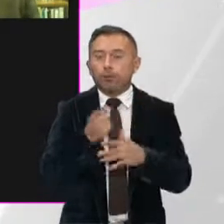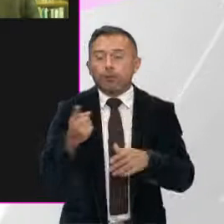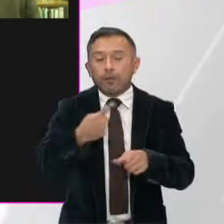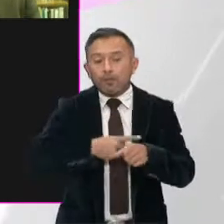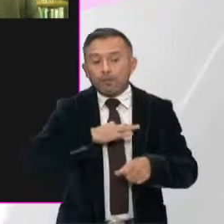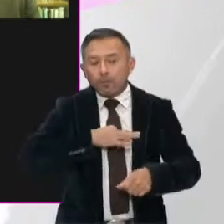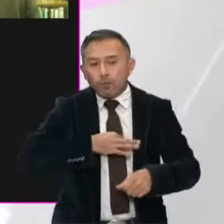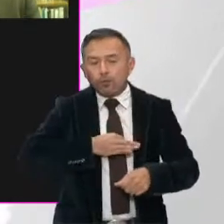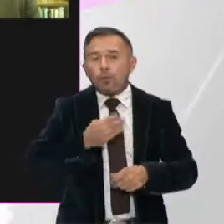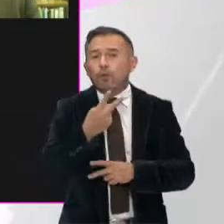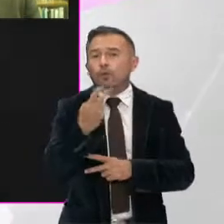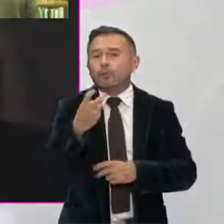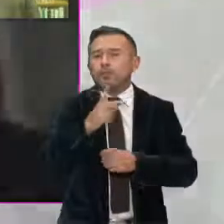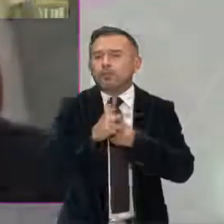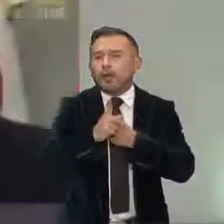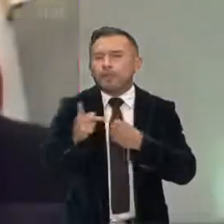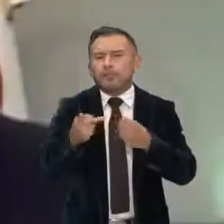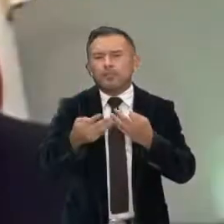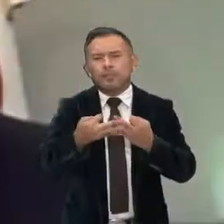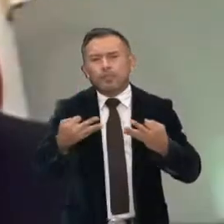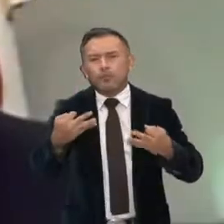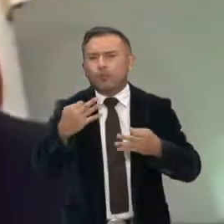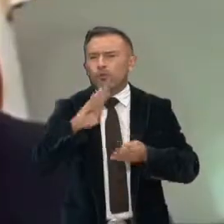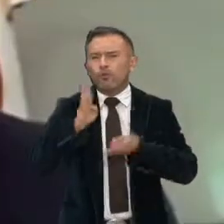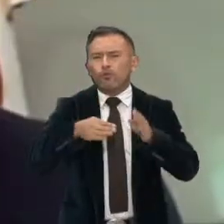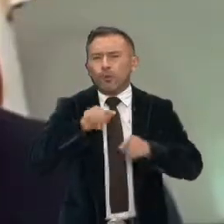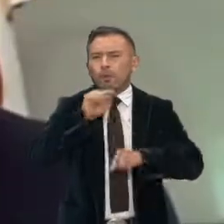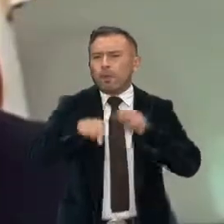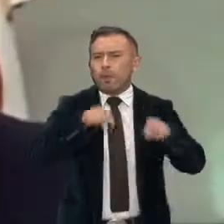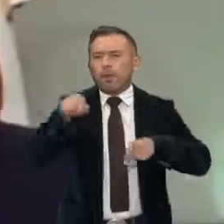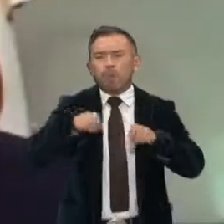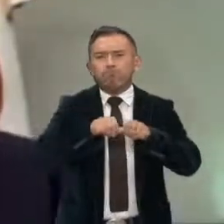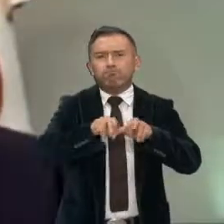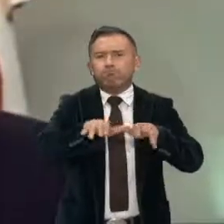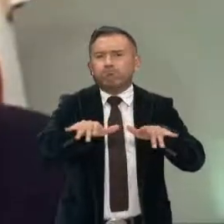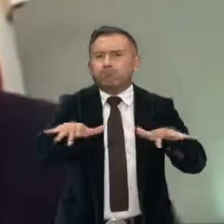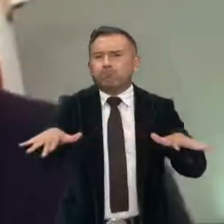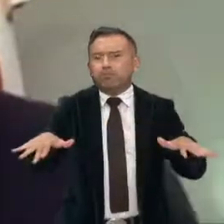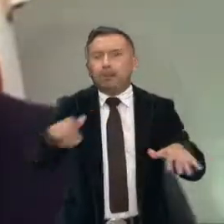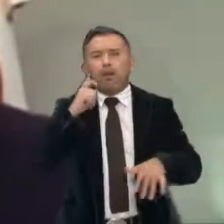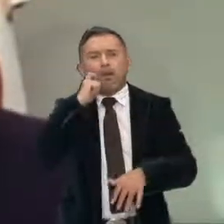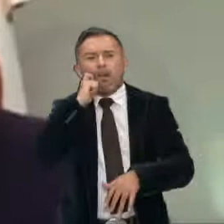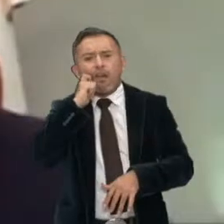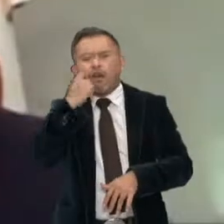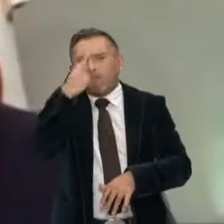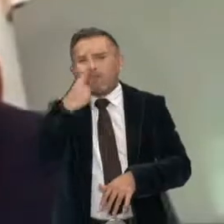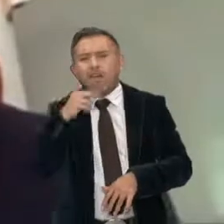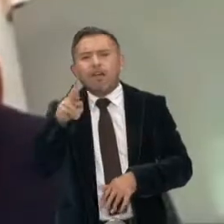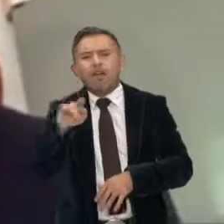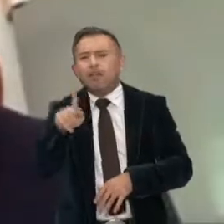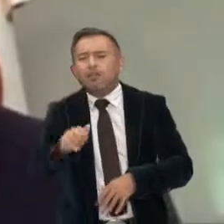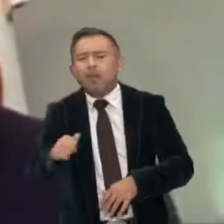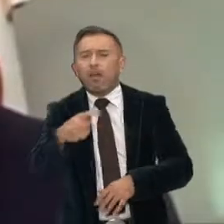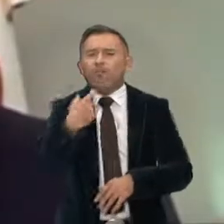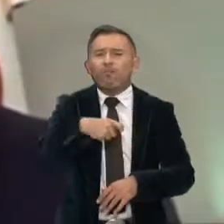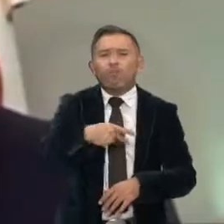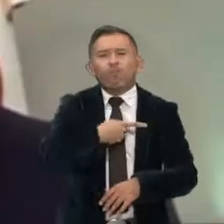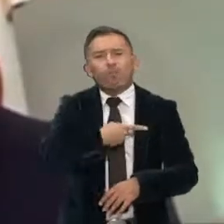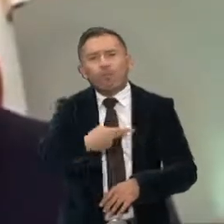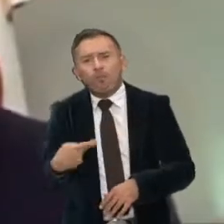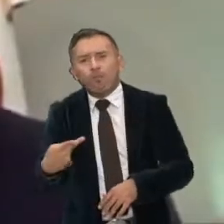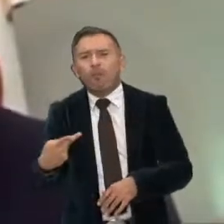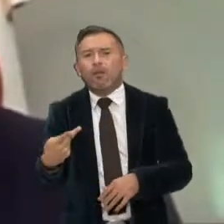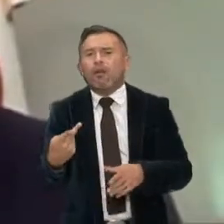equal. A virus that has attacked more than 200 countries and territories in the world. It's not respecting race,